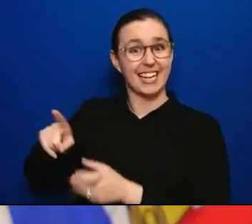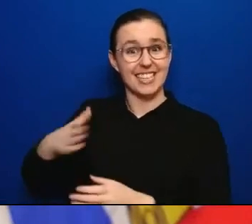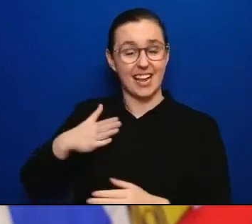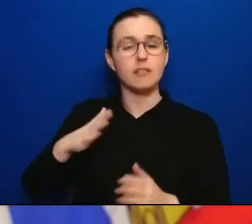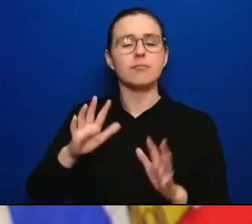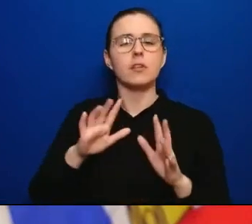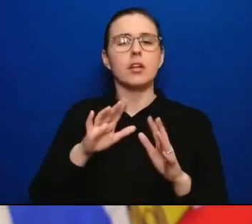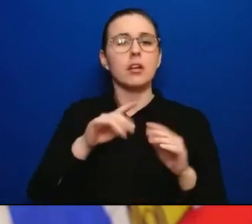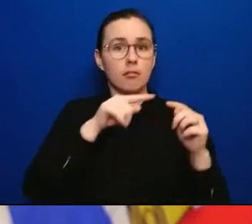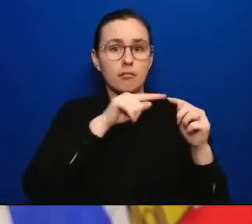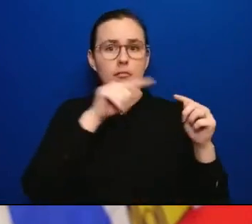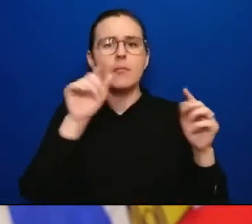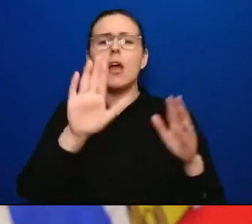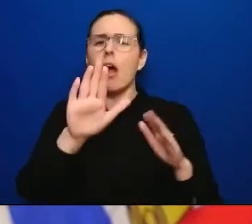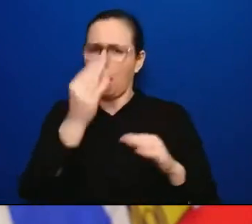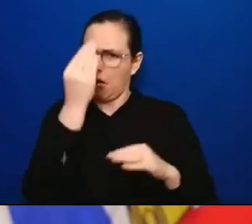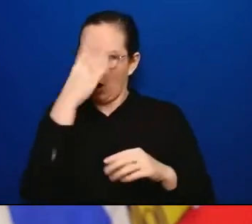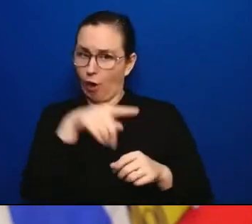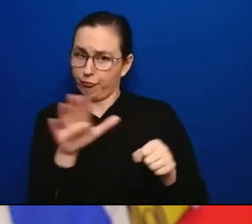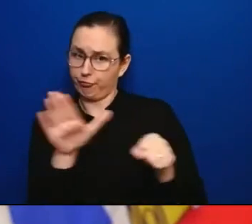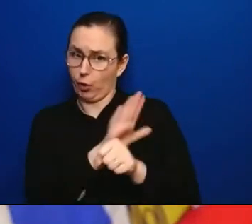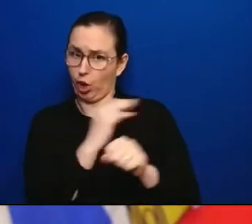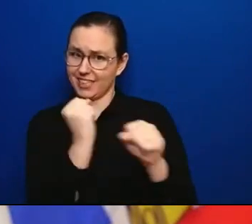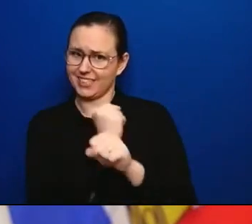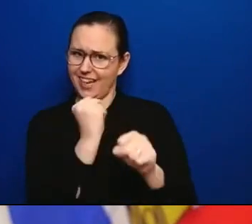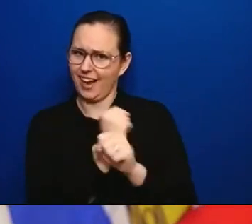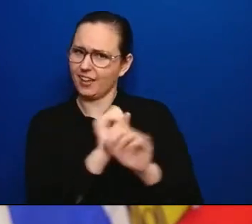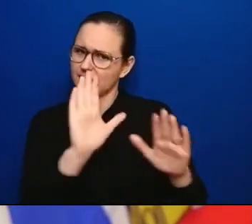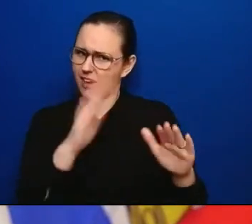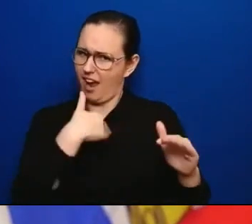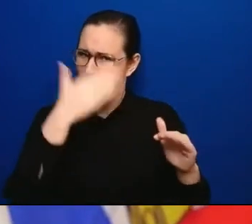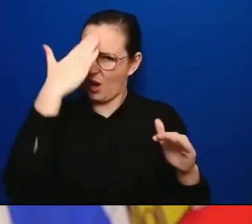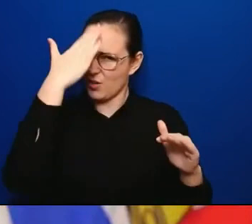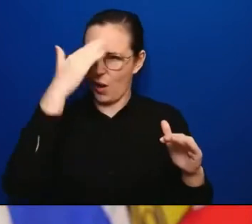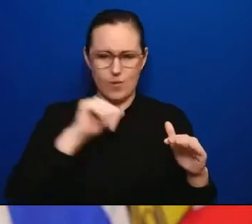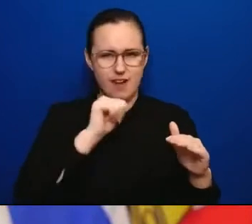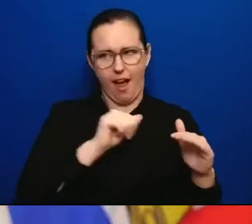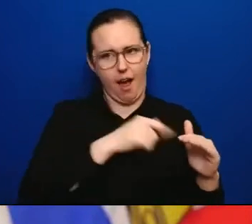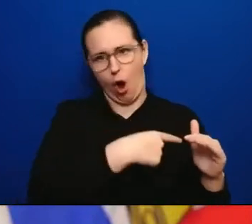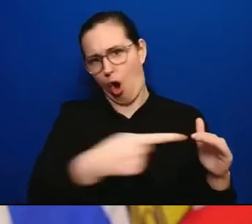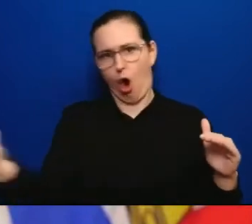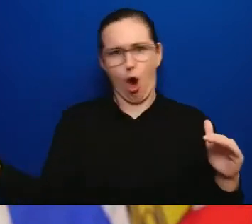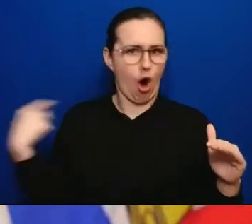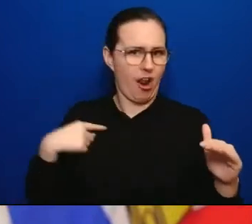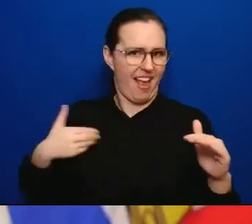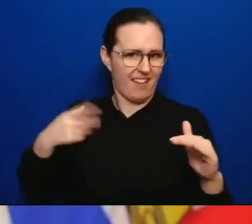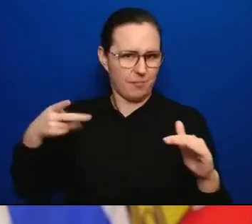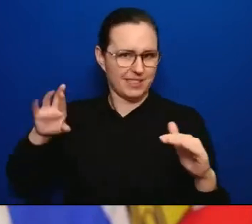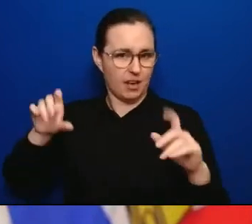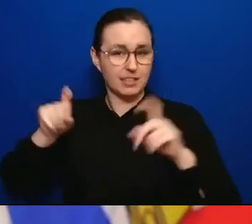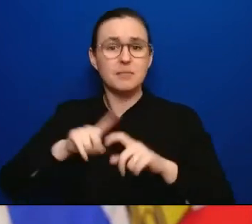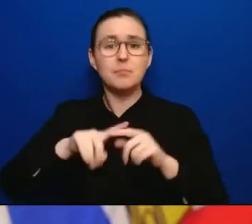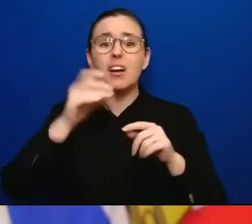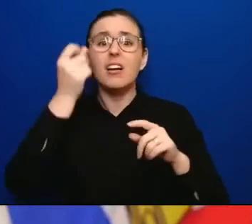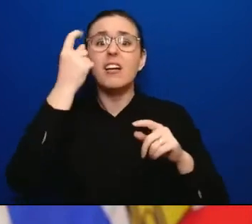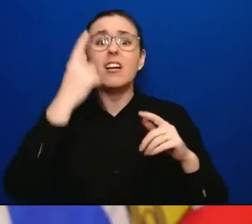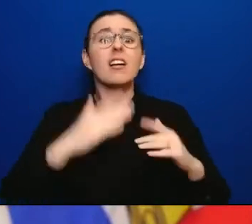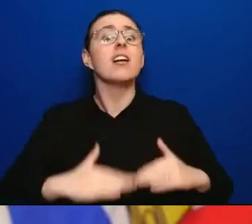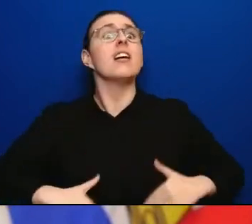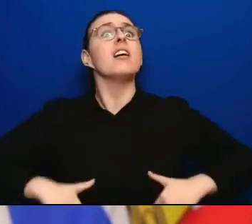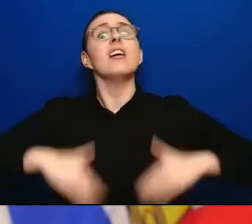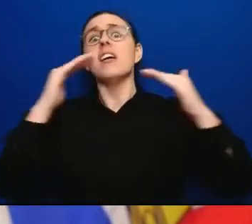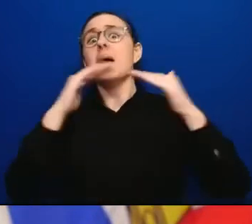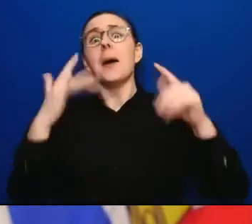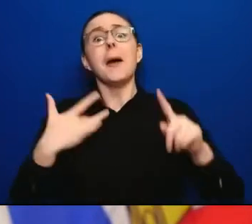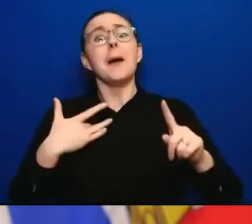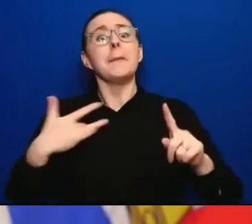curve that we have, which is limited. It doesn't tell us all of transmission in the community. We're still at the highest levels of transmission